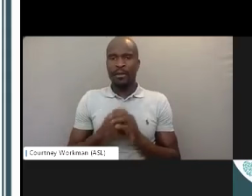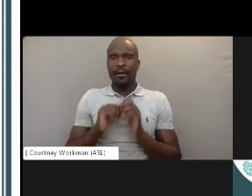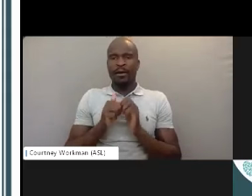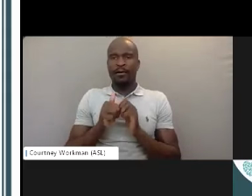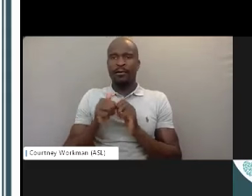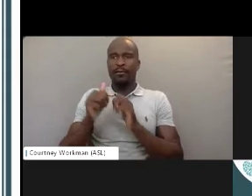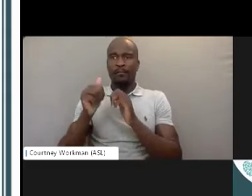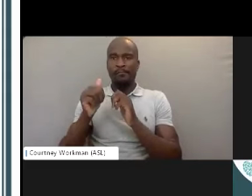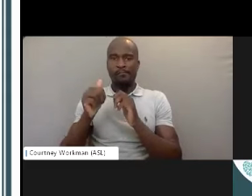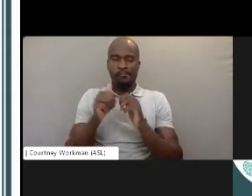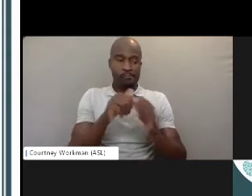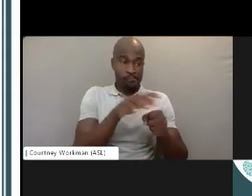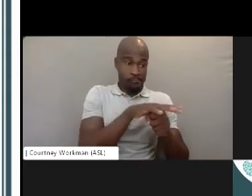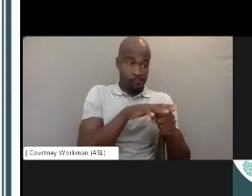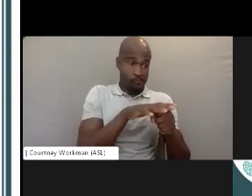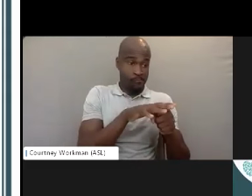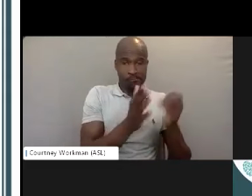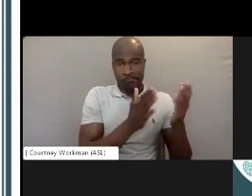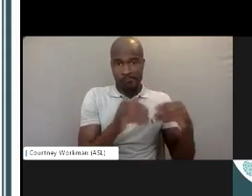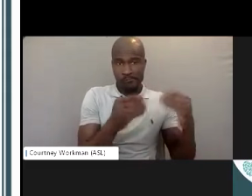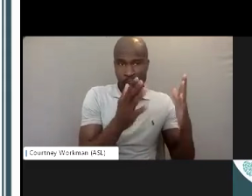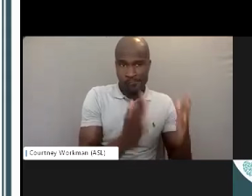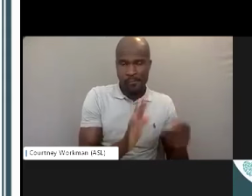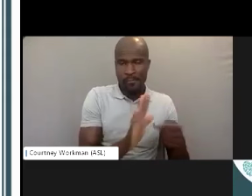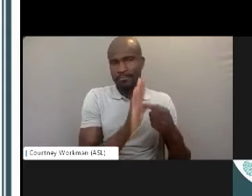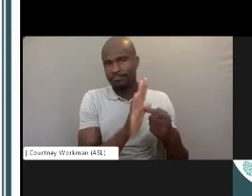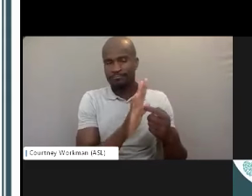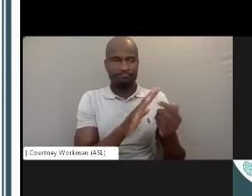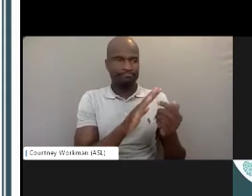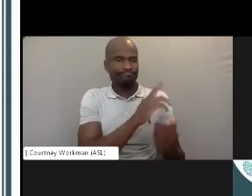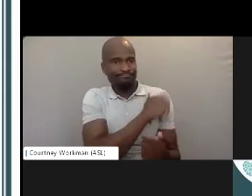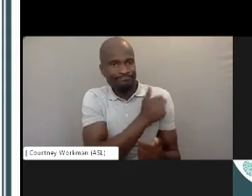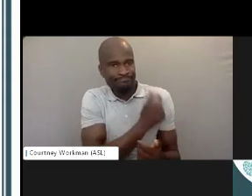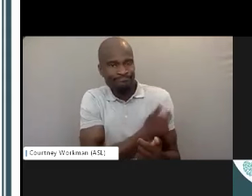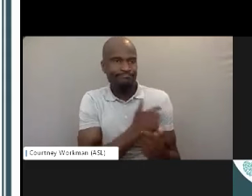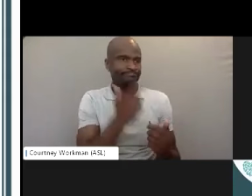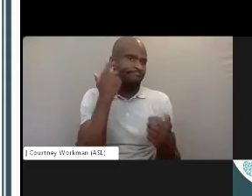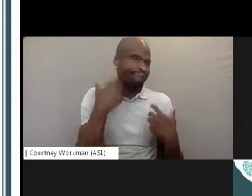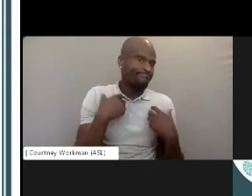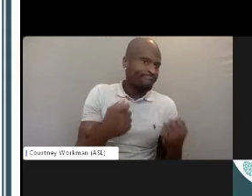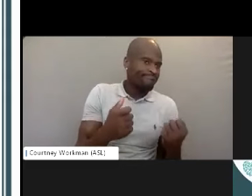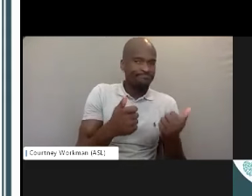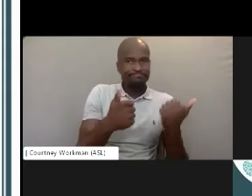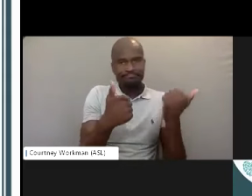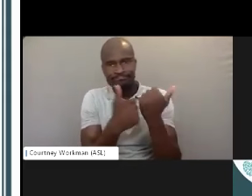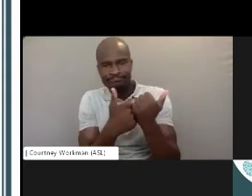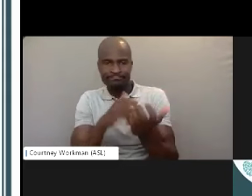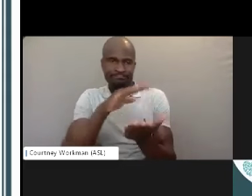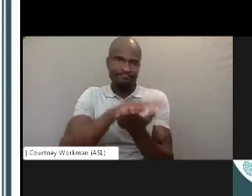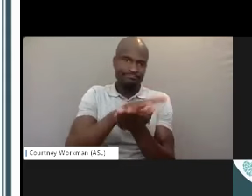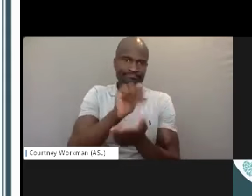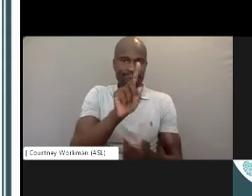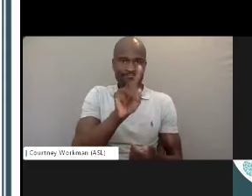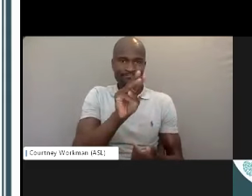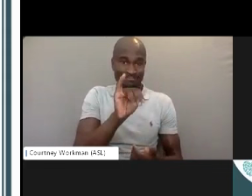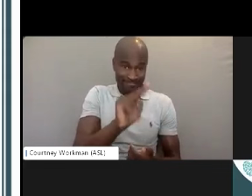between a local service provider like hospitals, behavior and mental health providers, victim advocates, school administrators, and